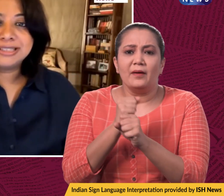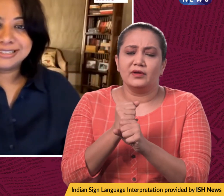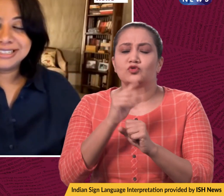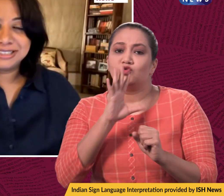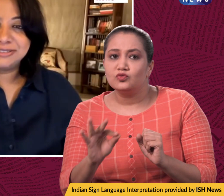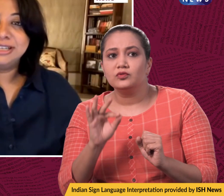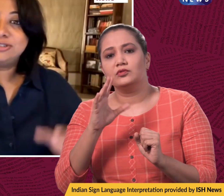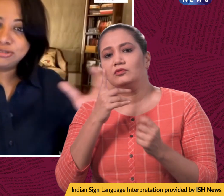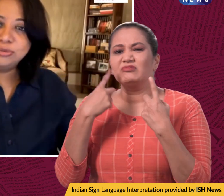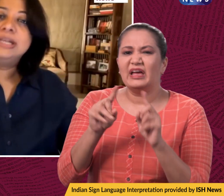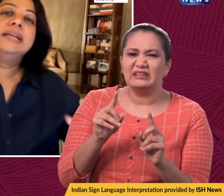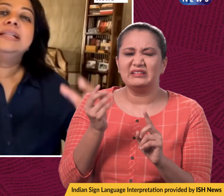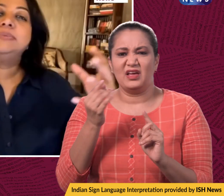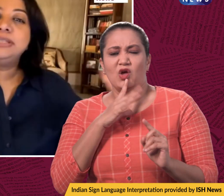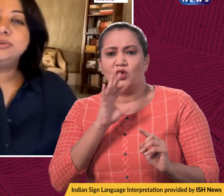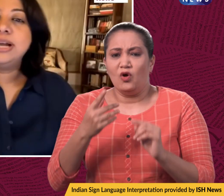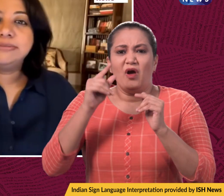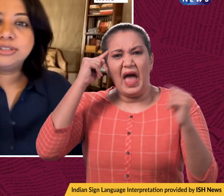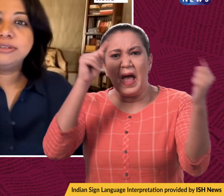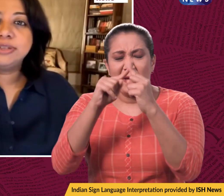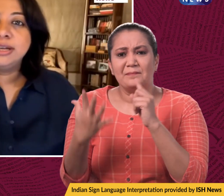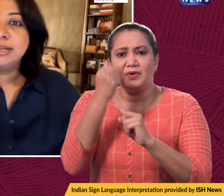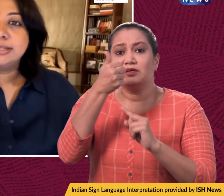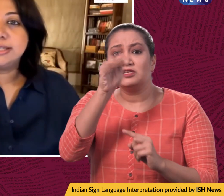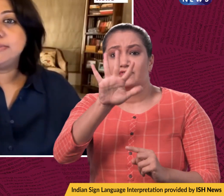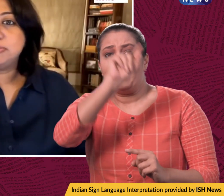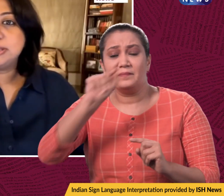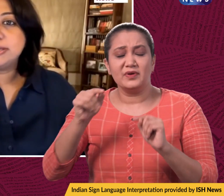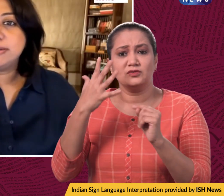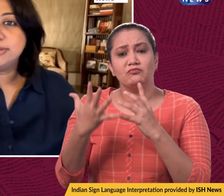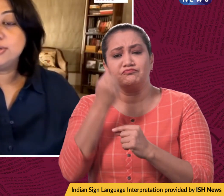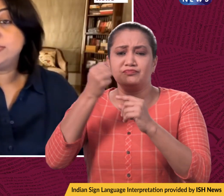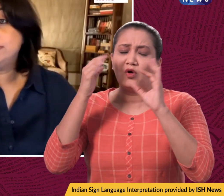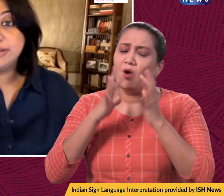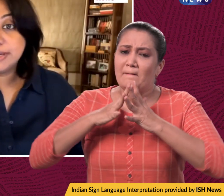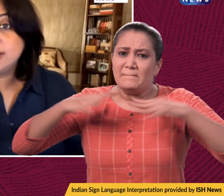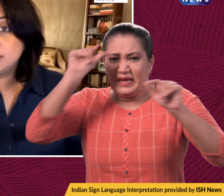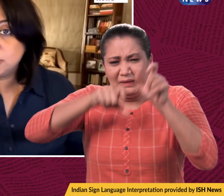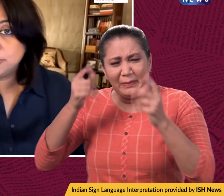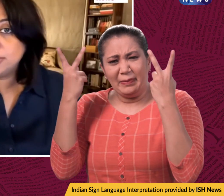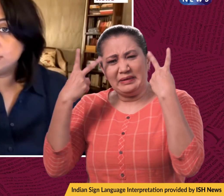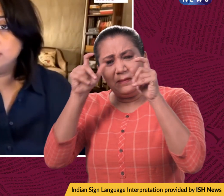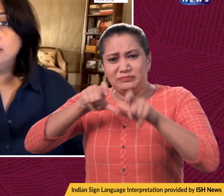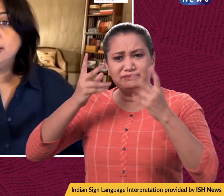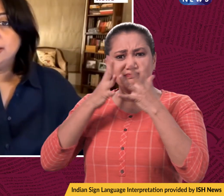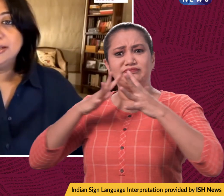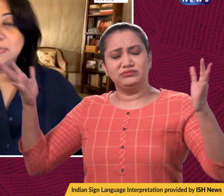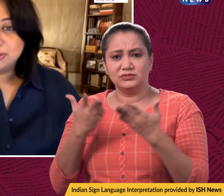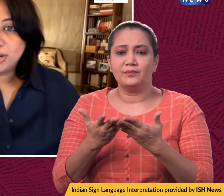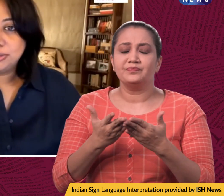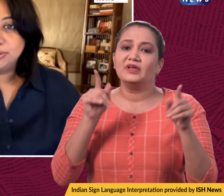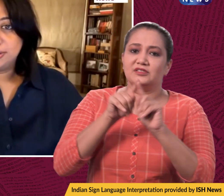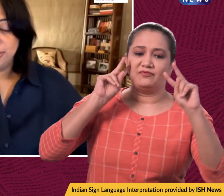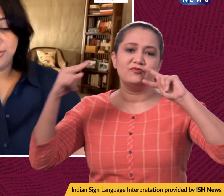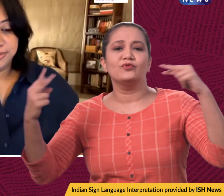that the government says is true, that we do have achieved 65% coverage of a very large population. It